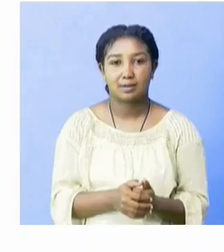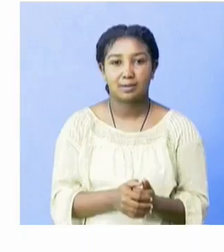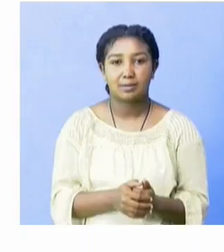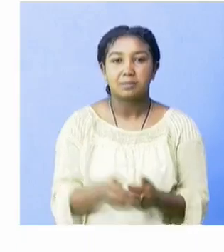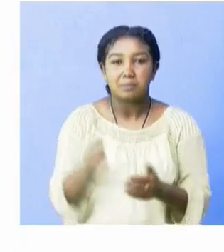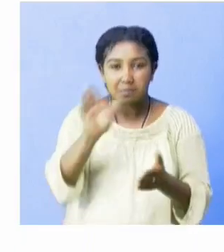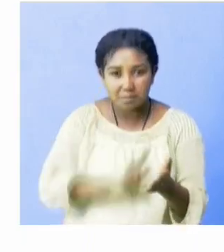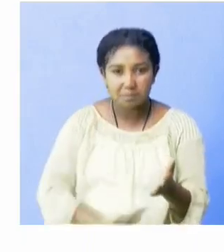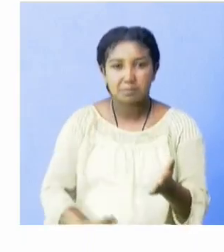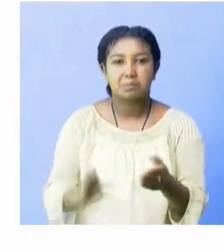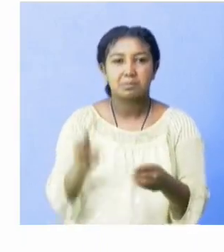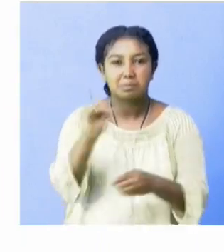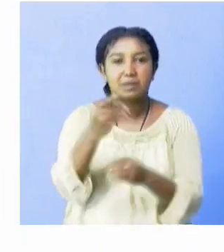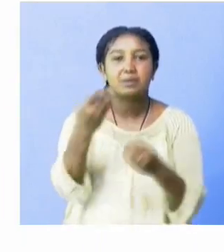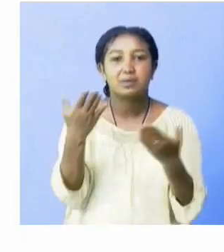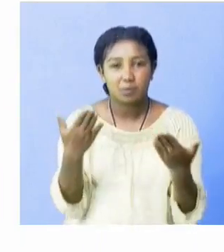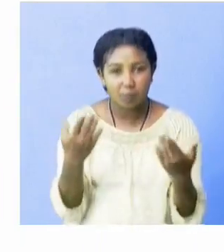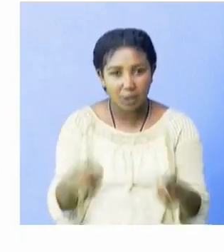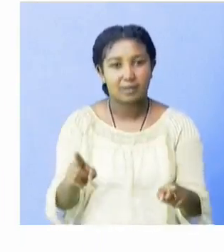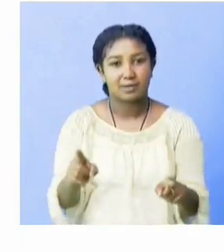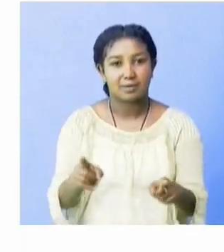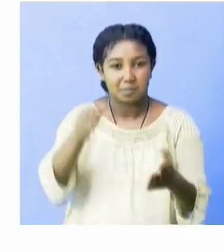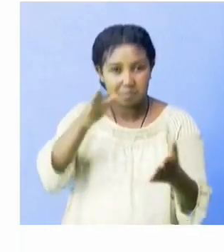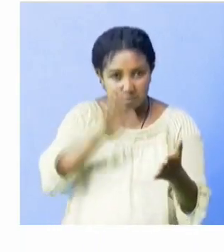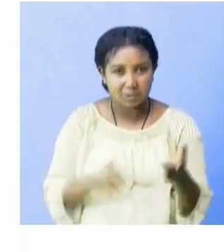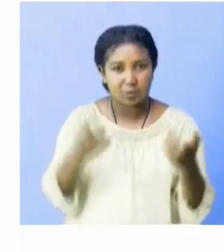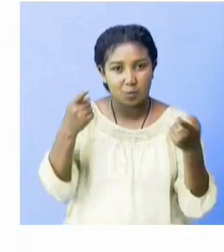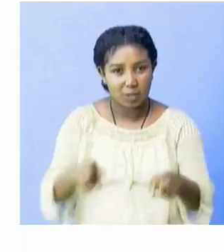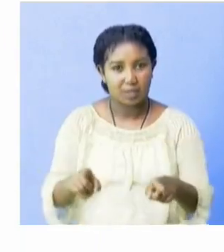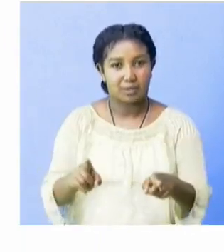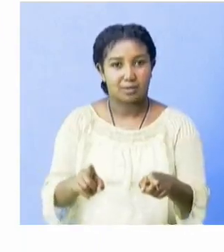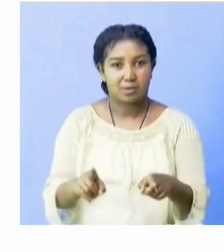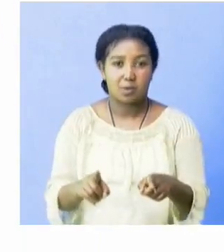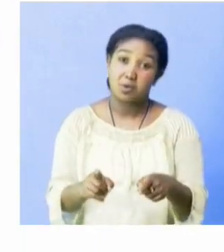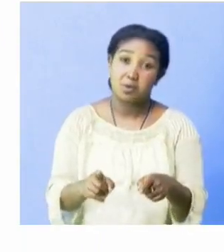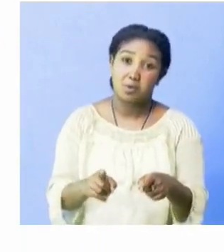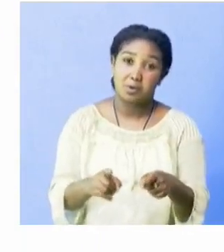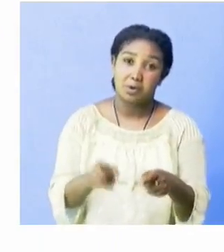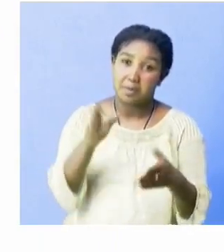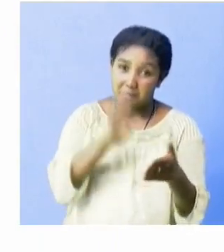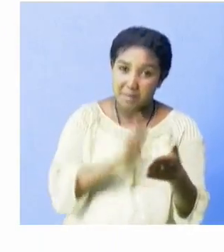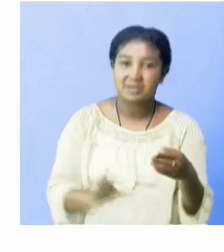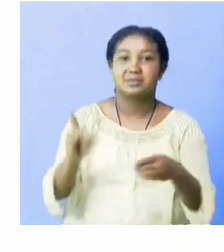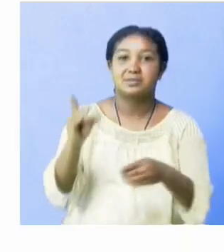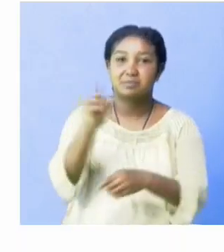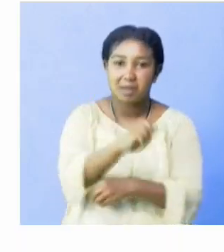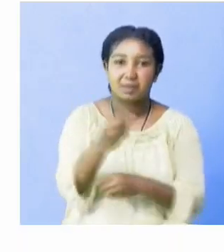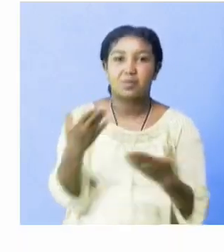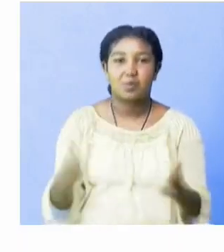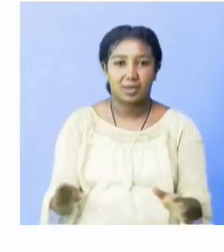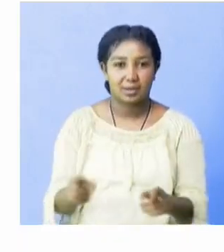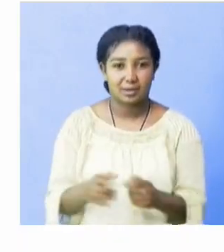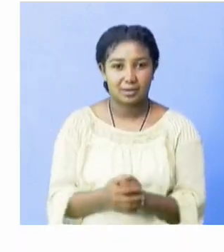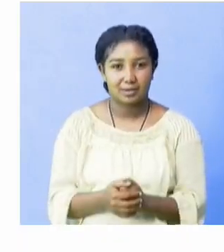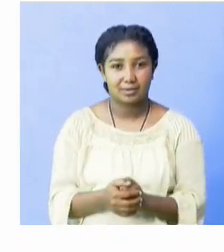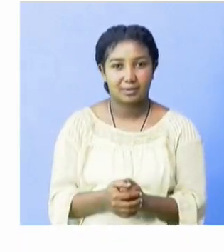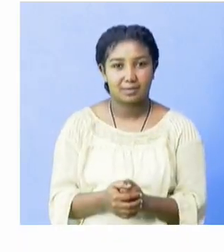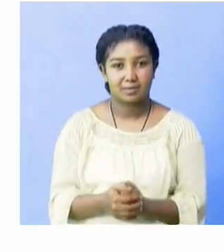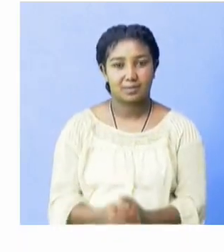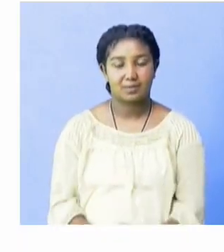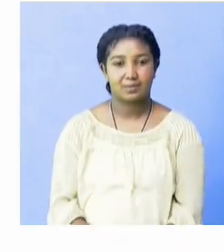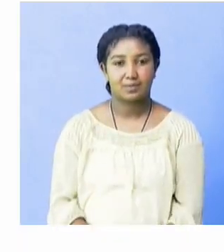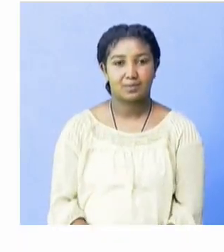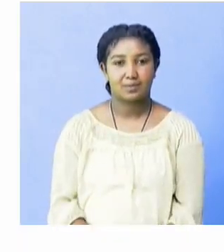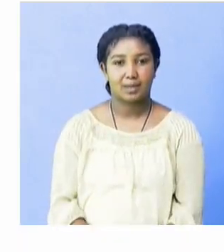birth of date. Or also we can call birth dates.